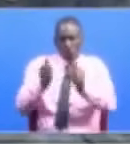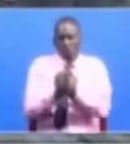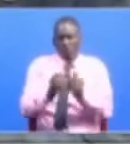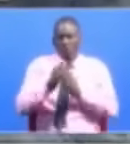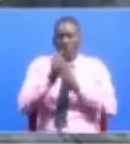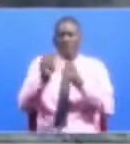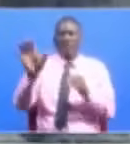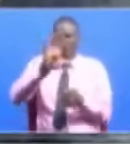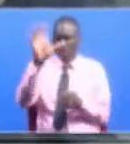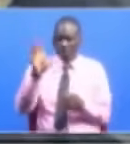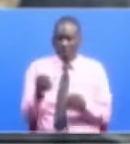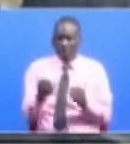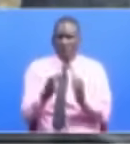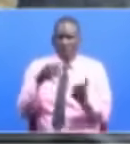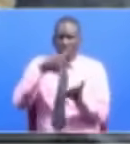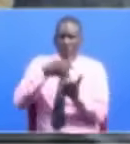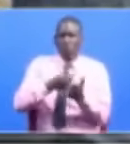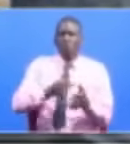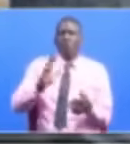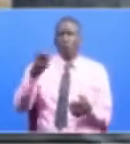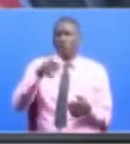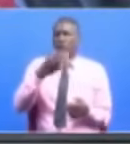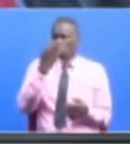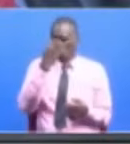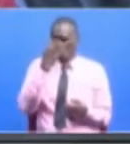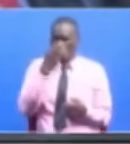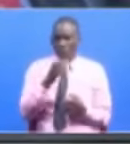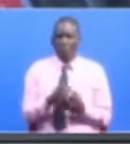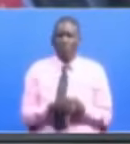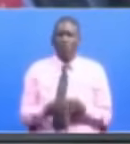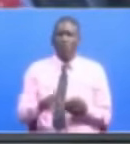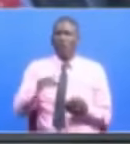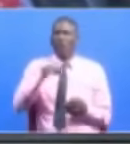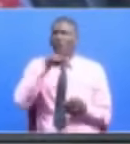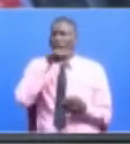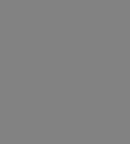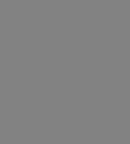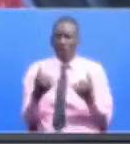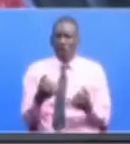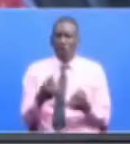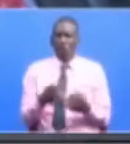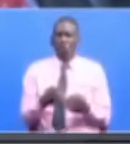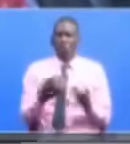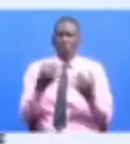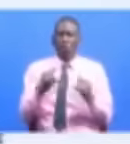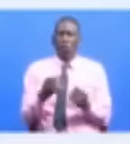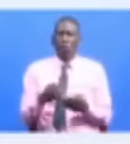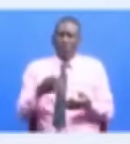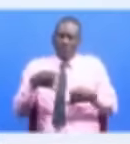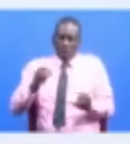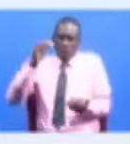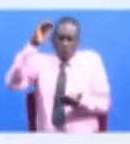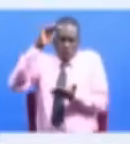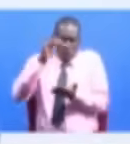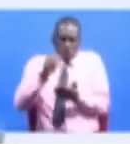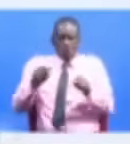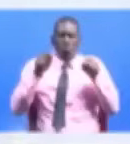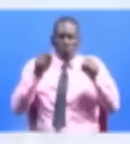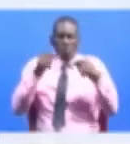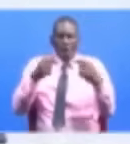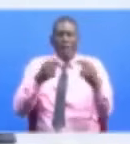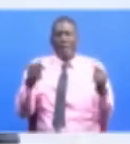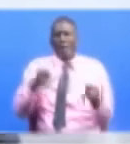in the continent, including President William Ruto. Odinga will now be forced to tone down his